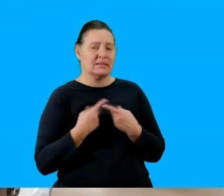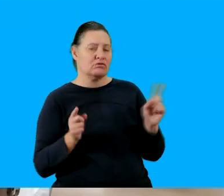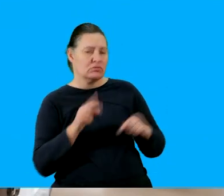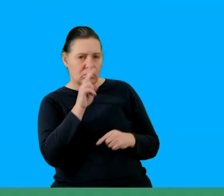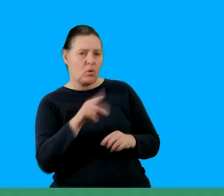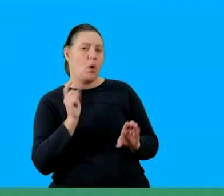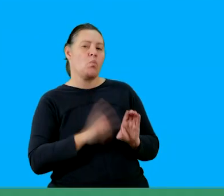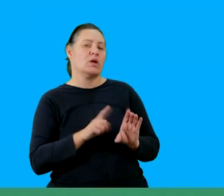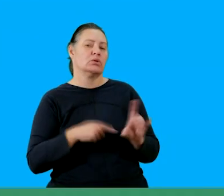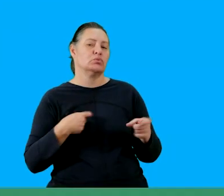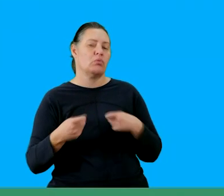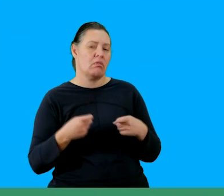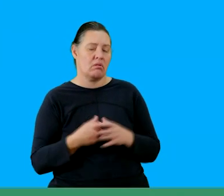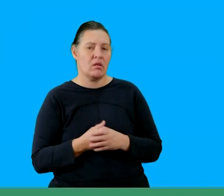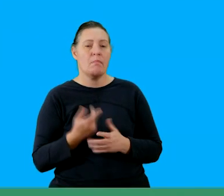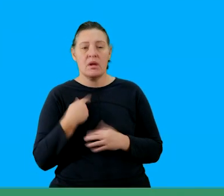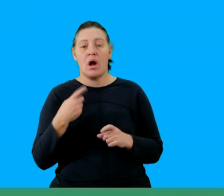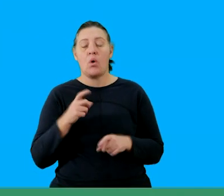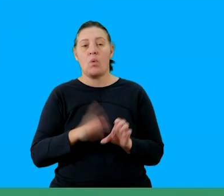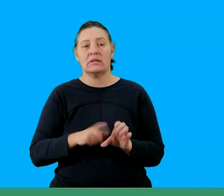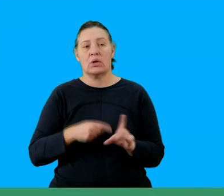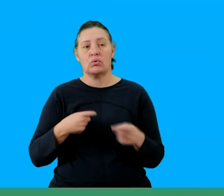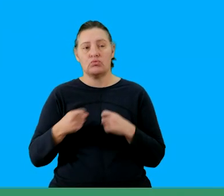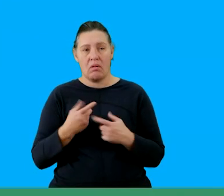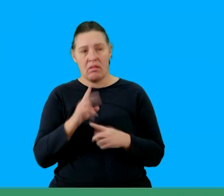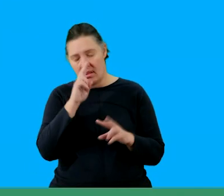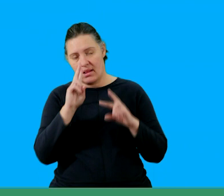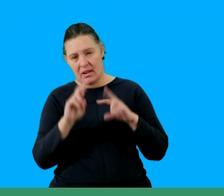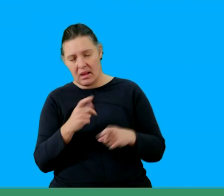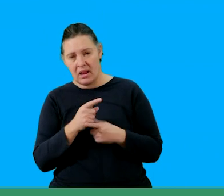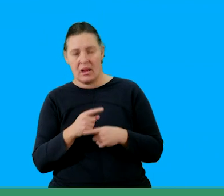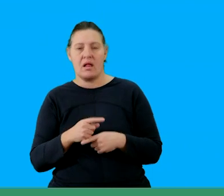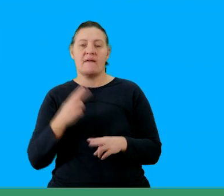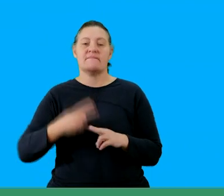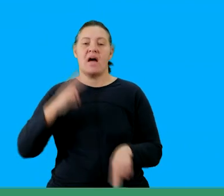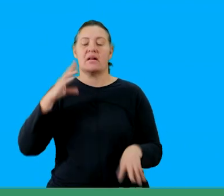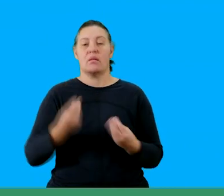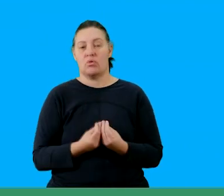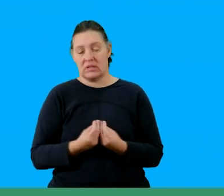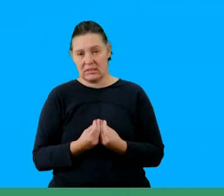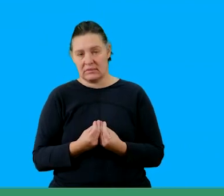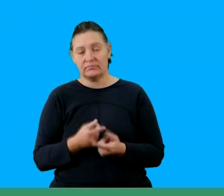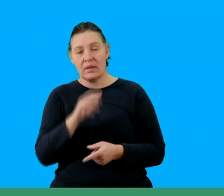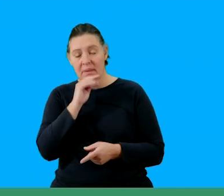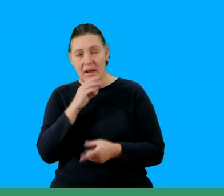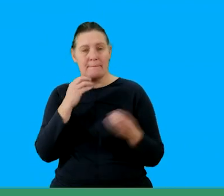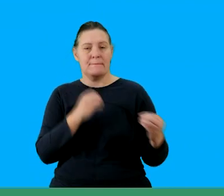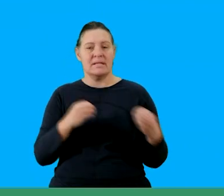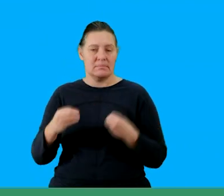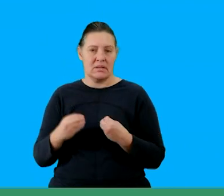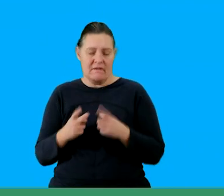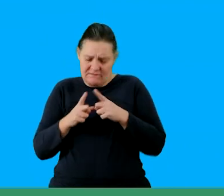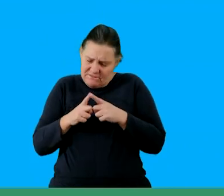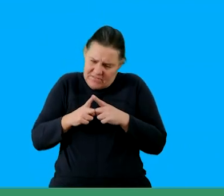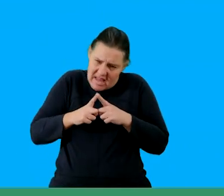difference when we are looking into quality control is that with quality control, the inspection of the final product, meaning the